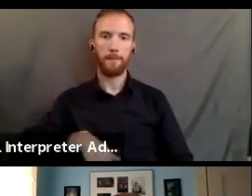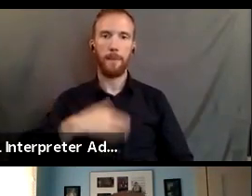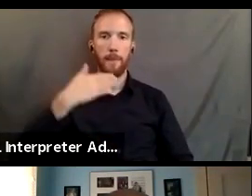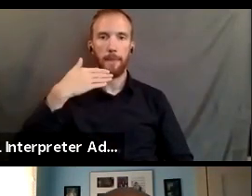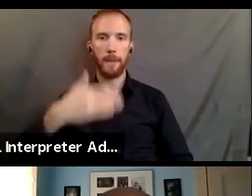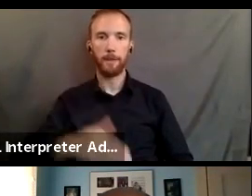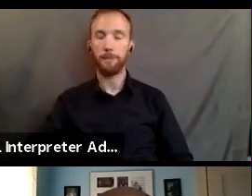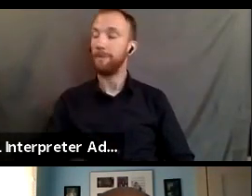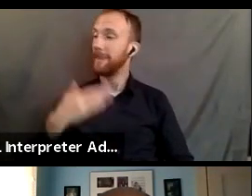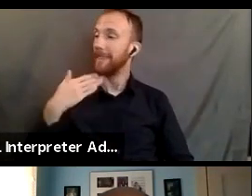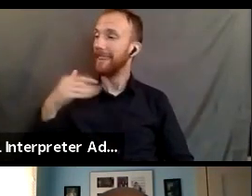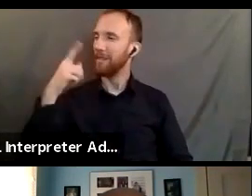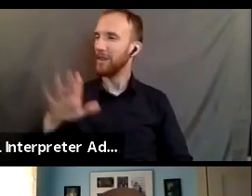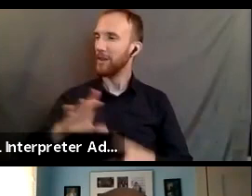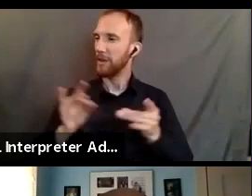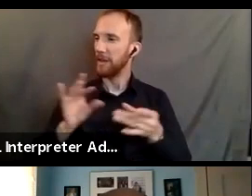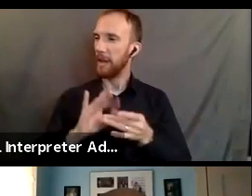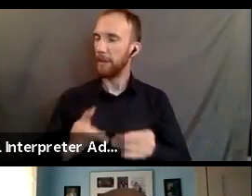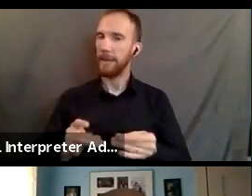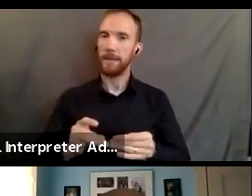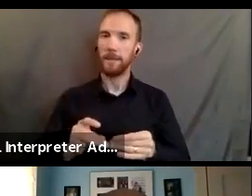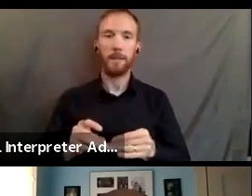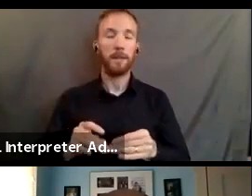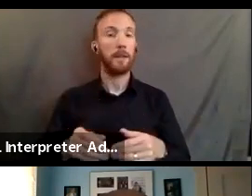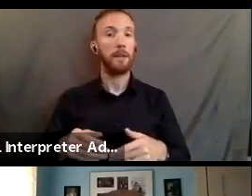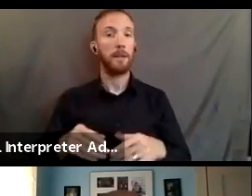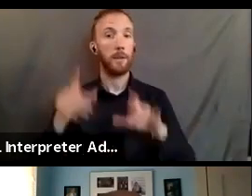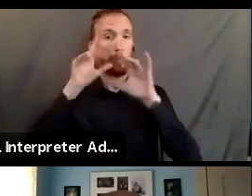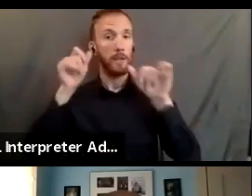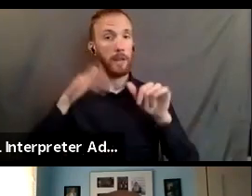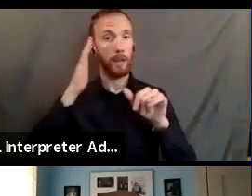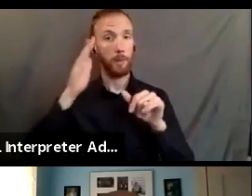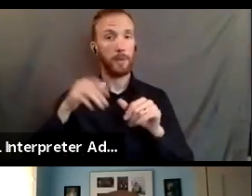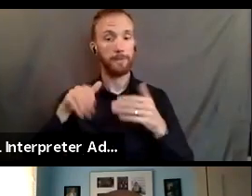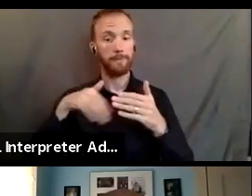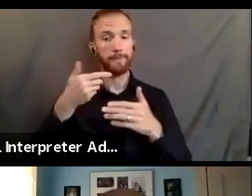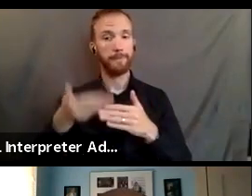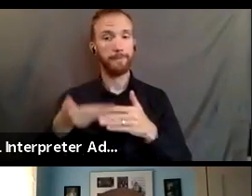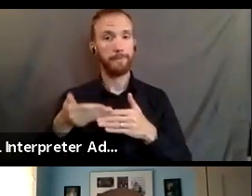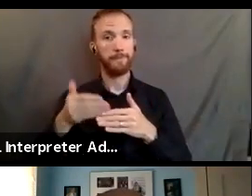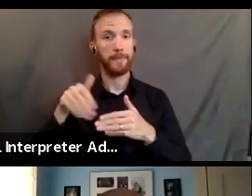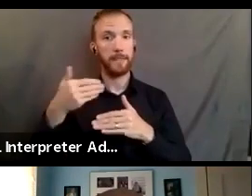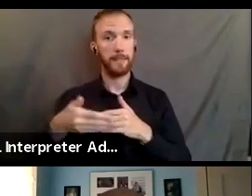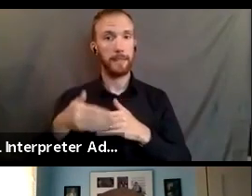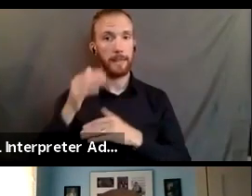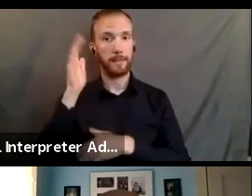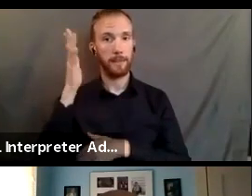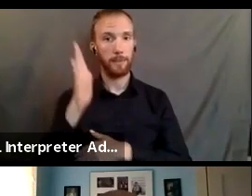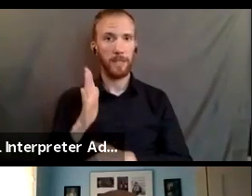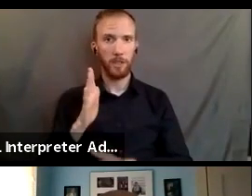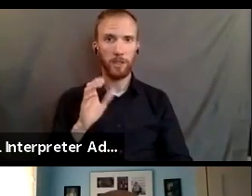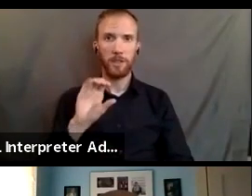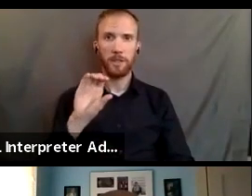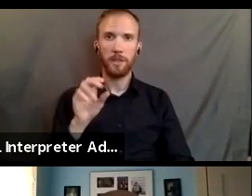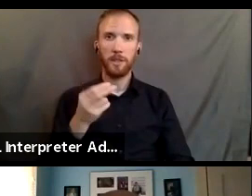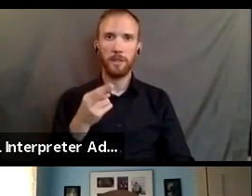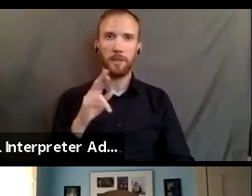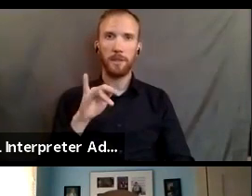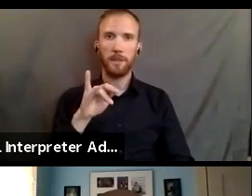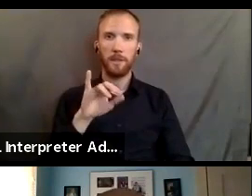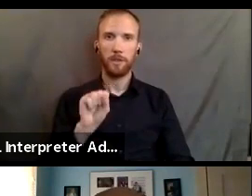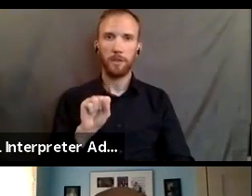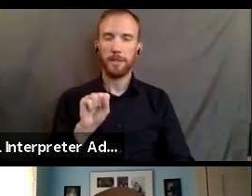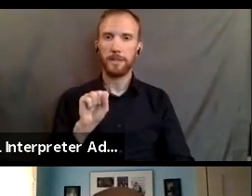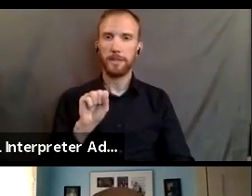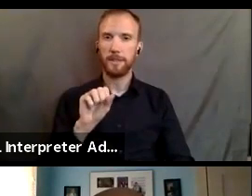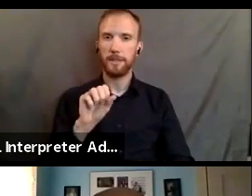moreno mr uh president i'll continue with the next speaker we have chris behren please ctu